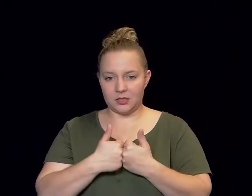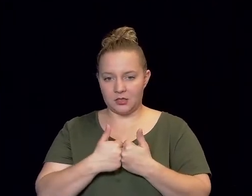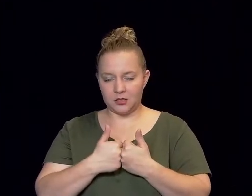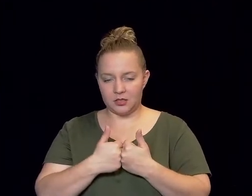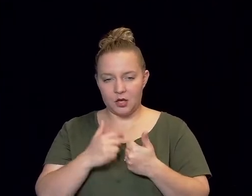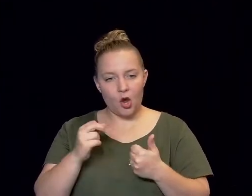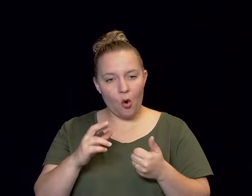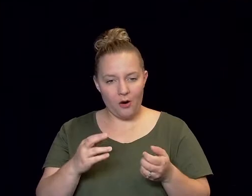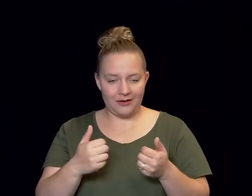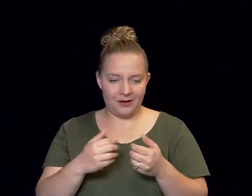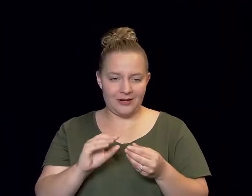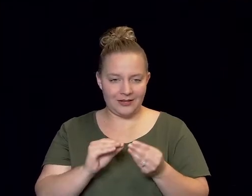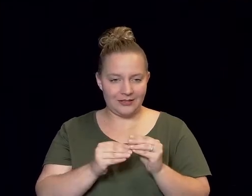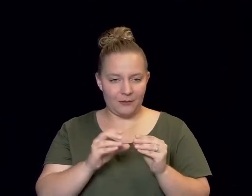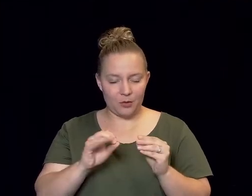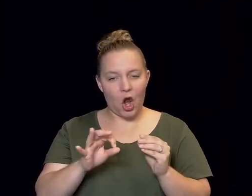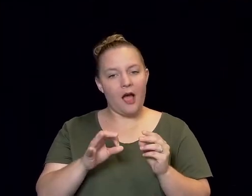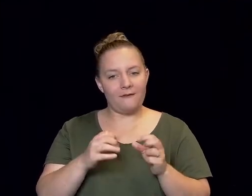or just number of games is fine.